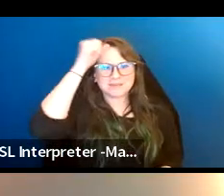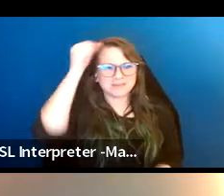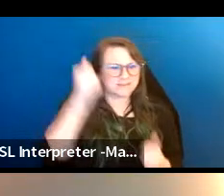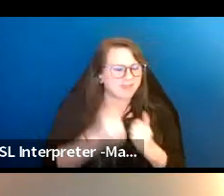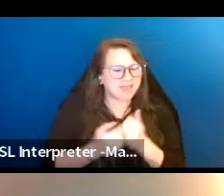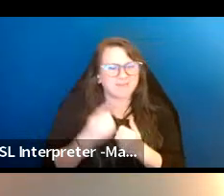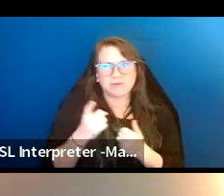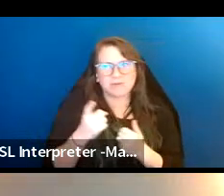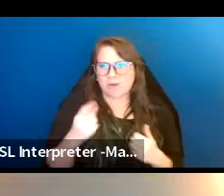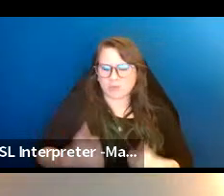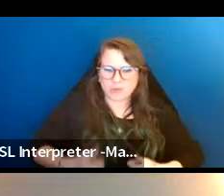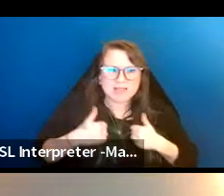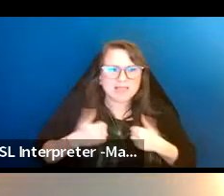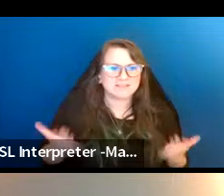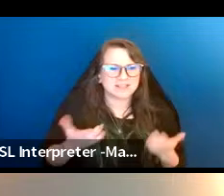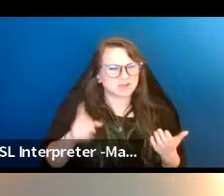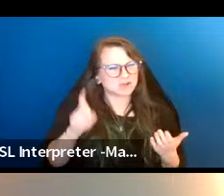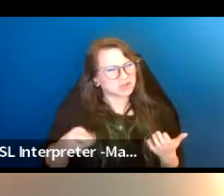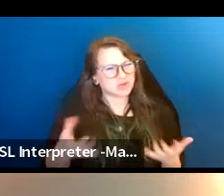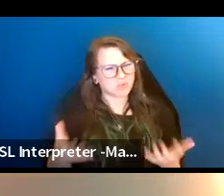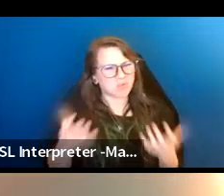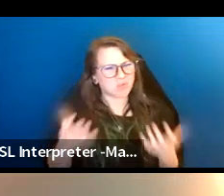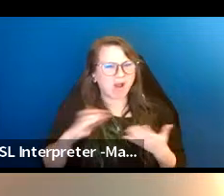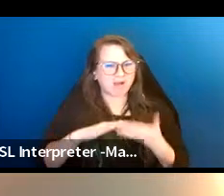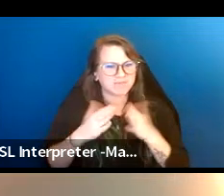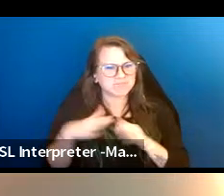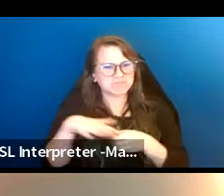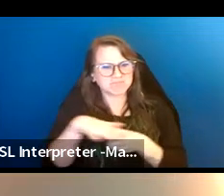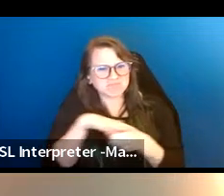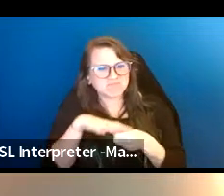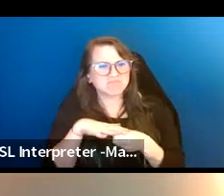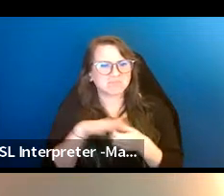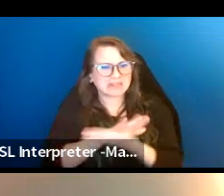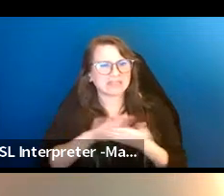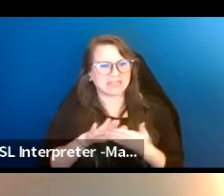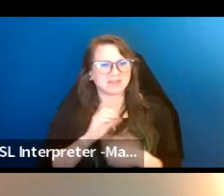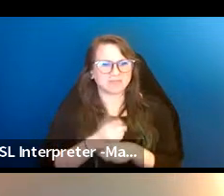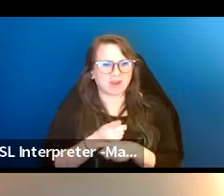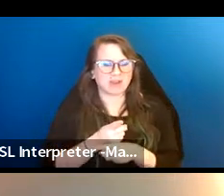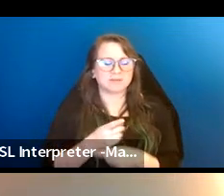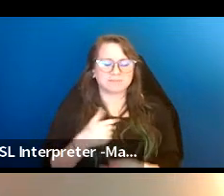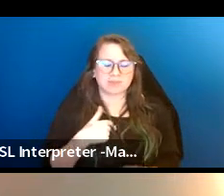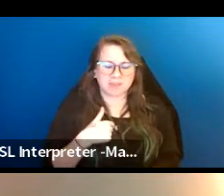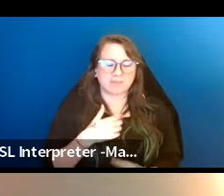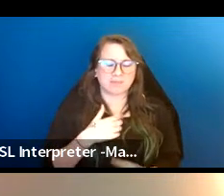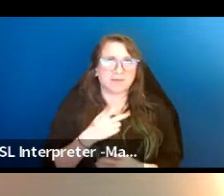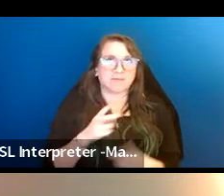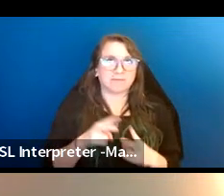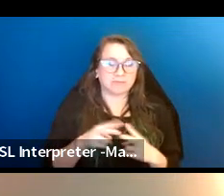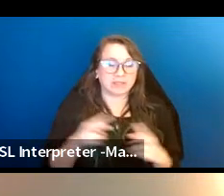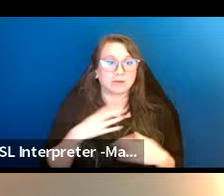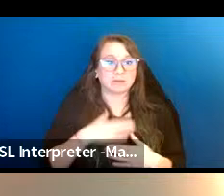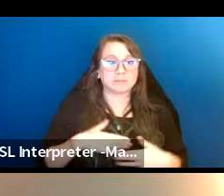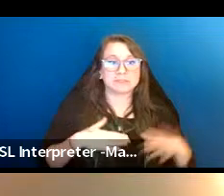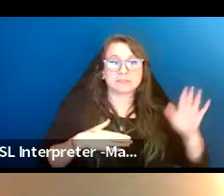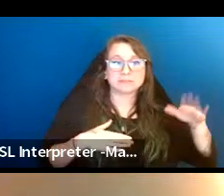everyone who lives here should want the neighborhood clean. Okay. I'm very pleased with Commissioner